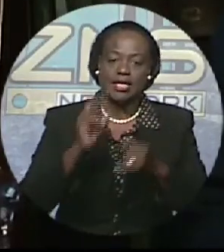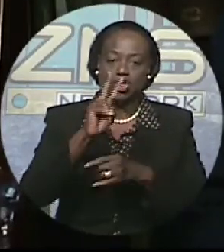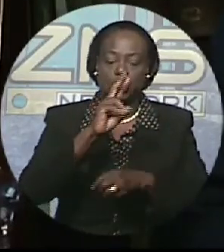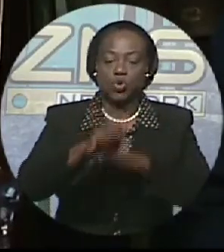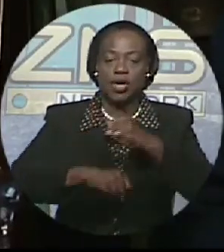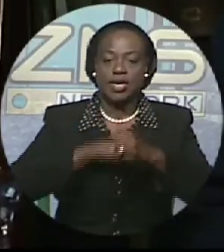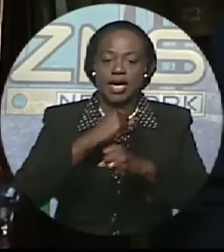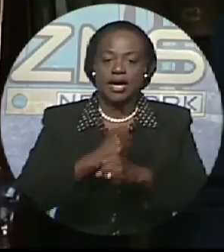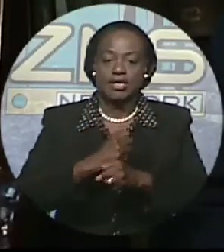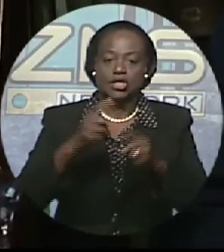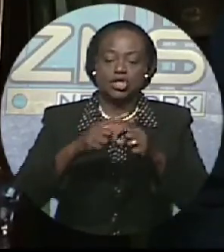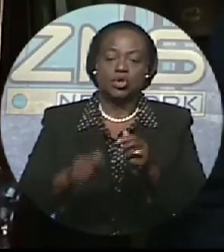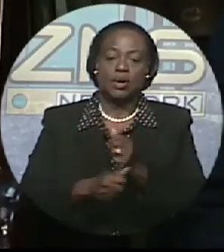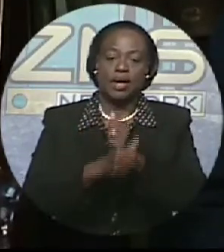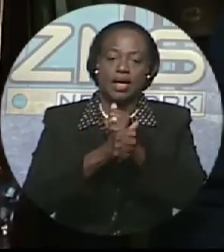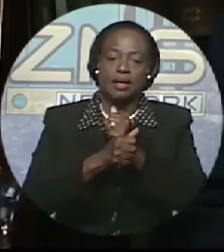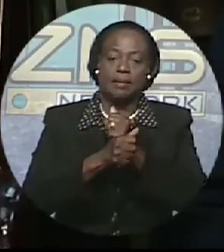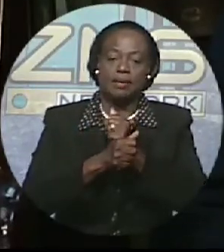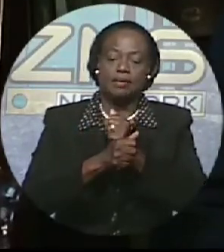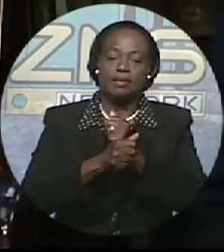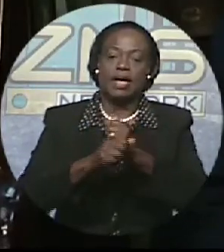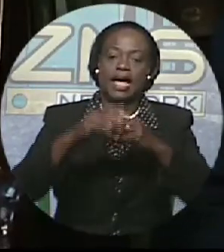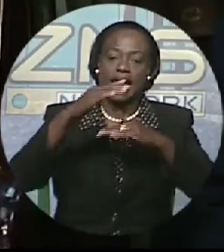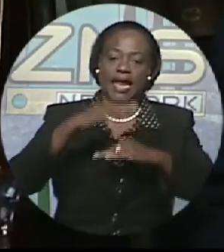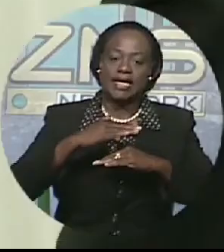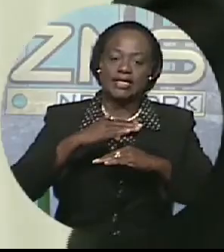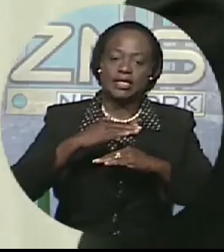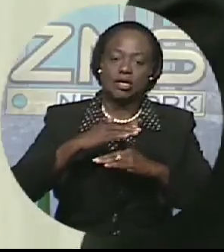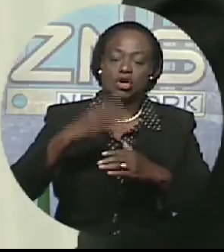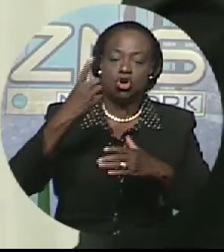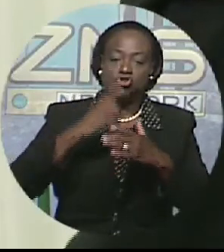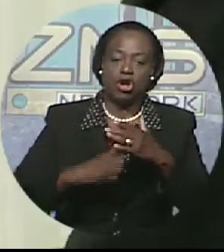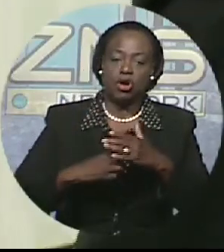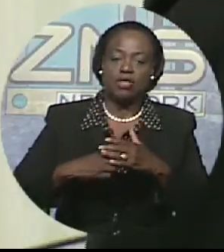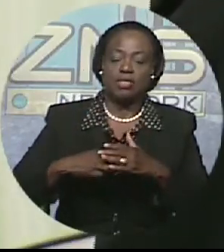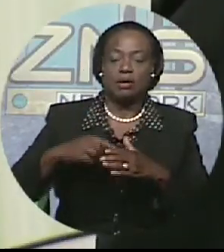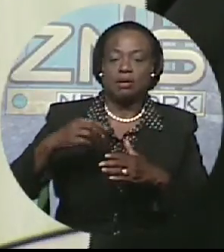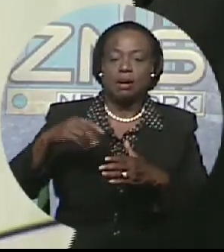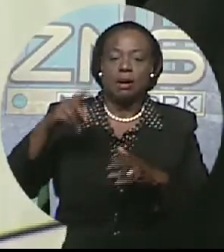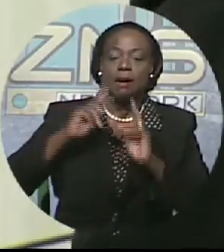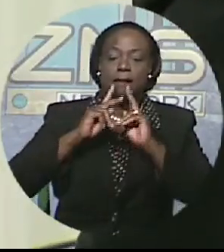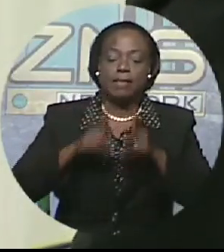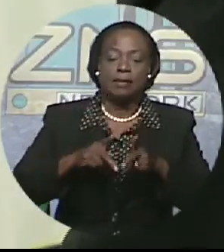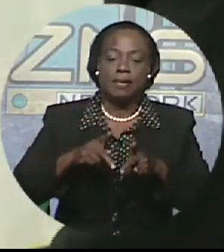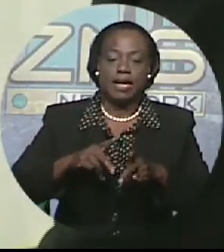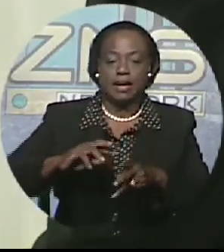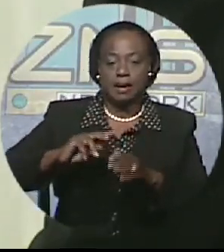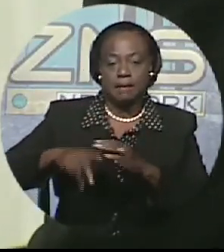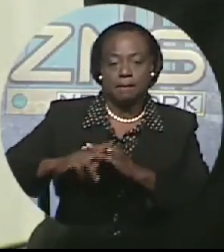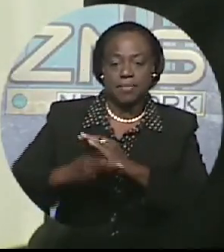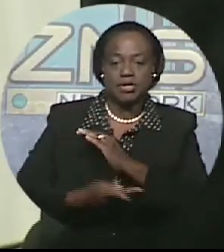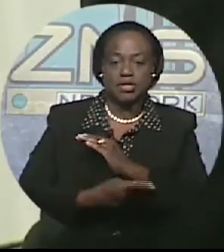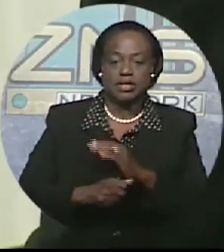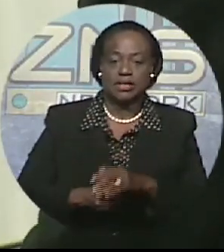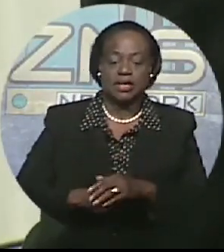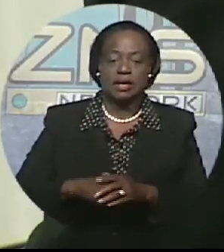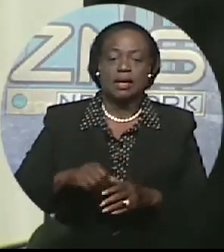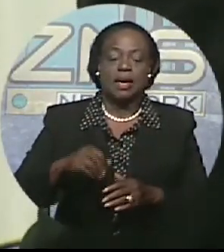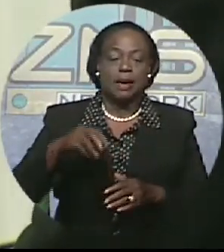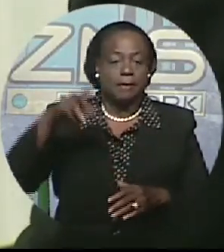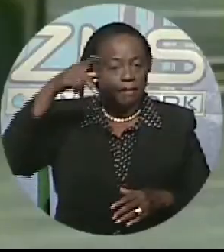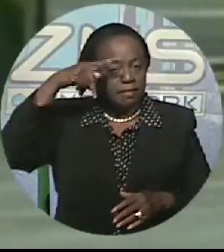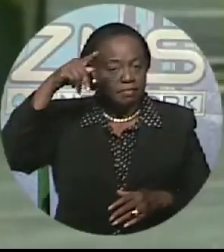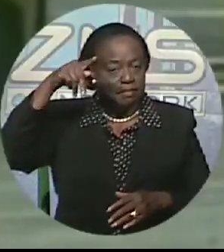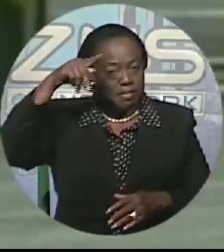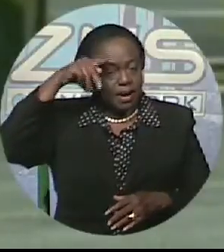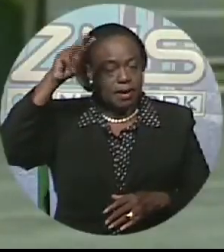enable a lesser drain on the public purse. Last September, Prime Minister Perry Christie suggested his focus may soon move